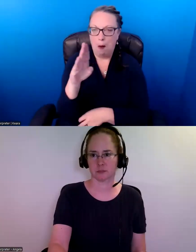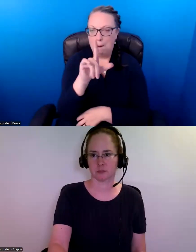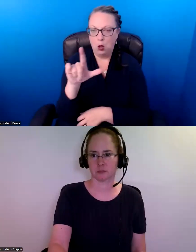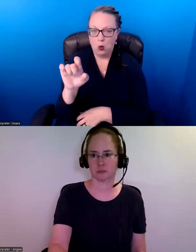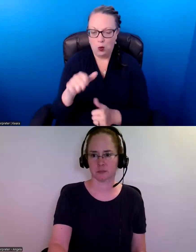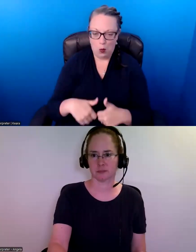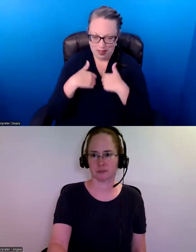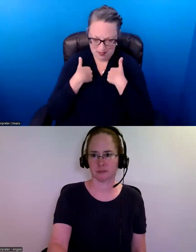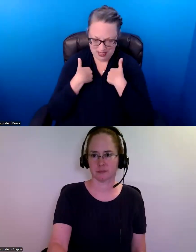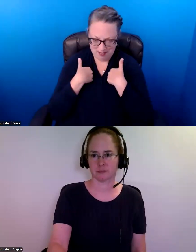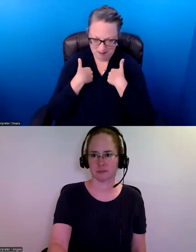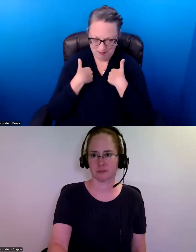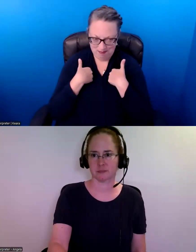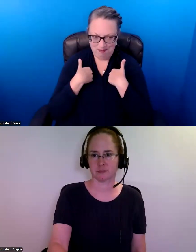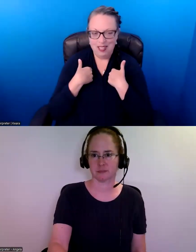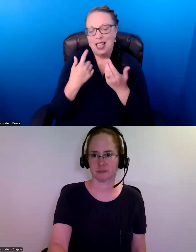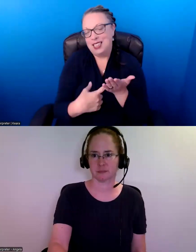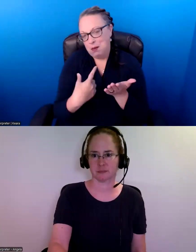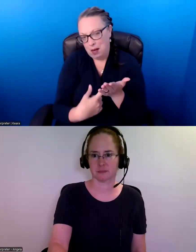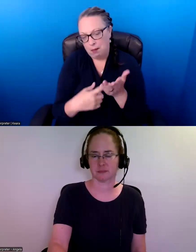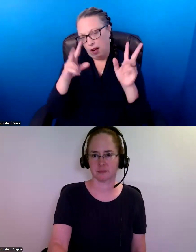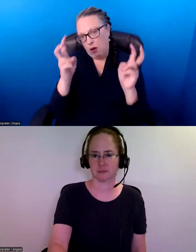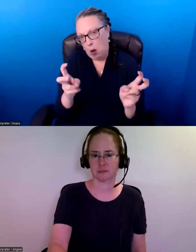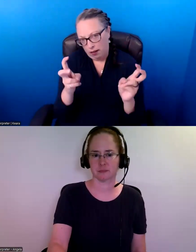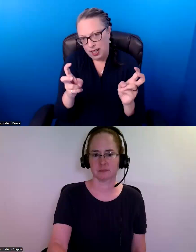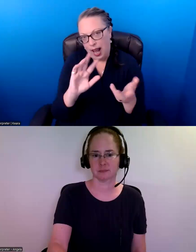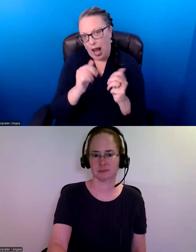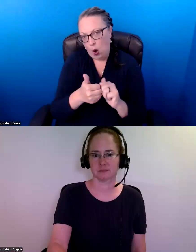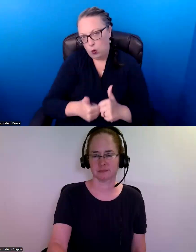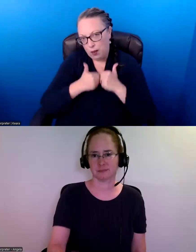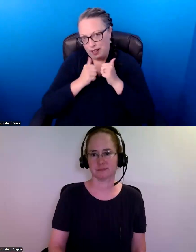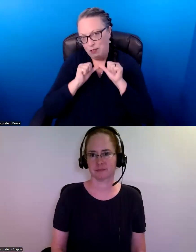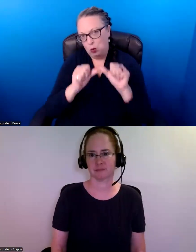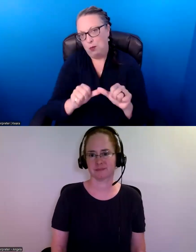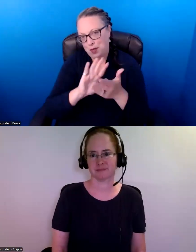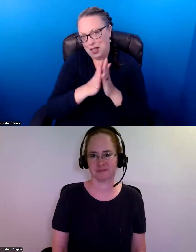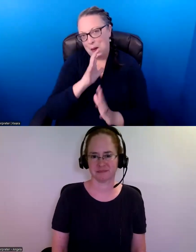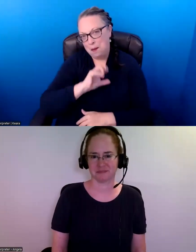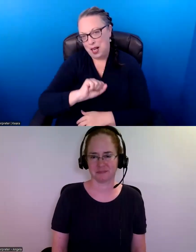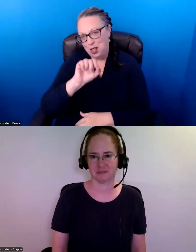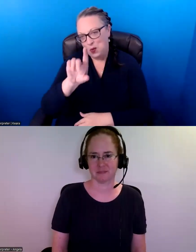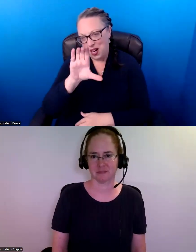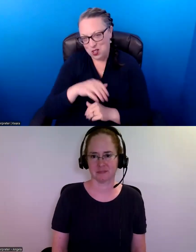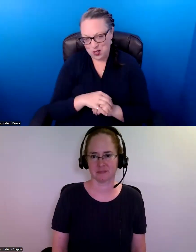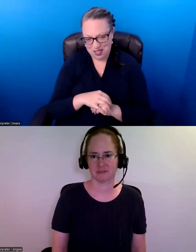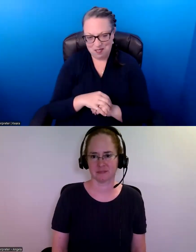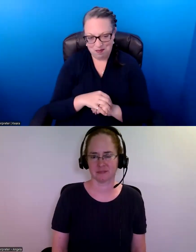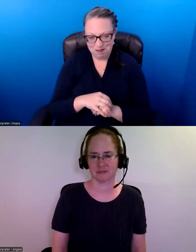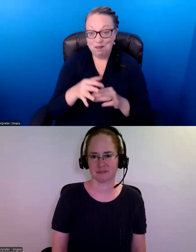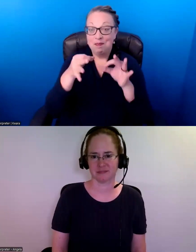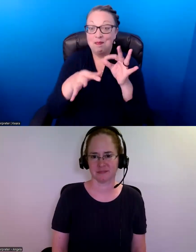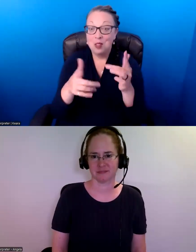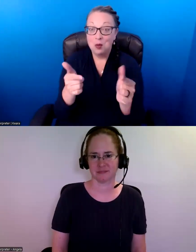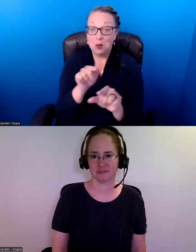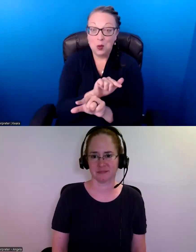living. And I subtitle it How to Live to Be 100. Okay. Okay, and I don't think we have any